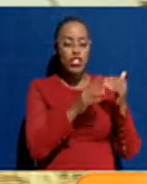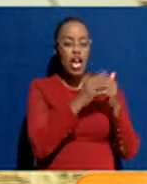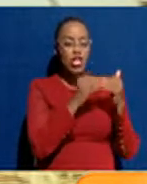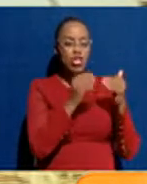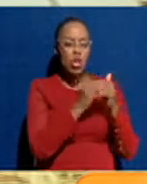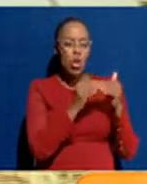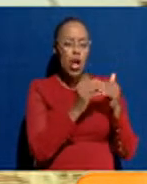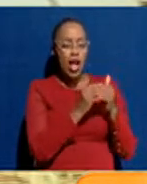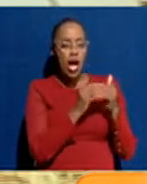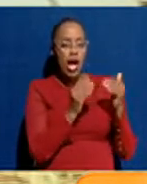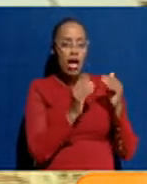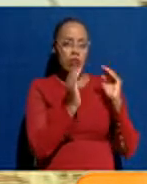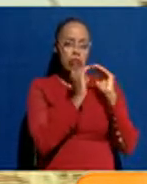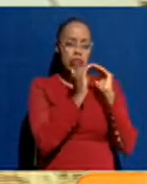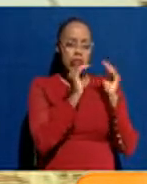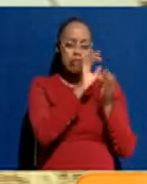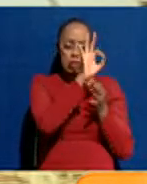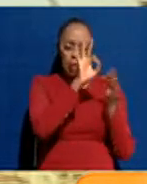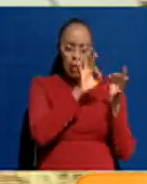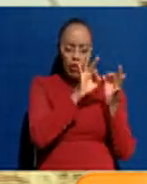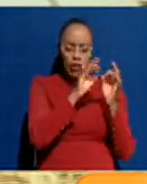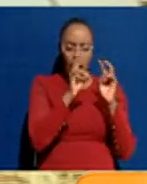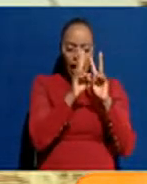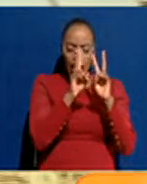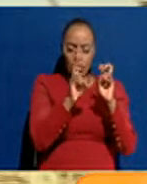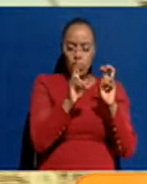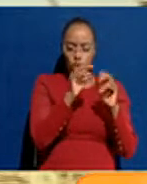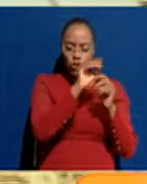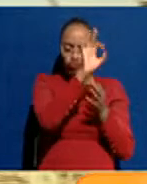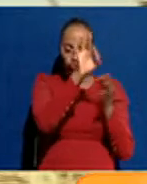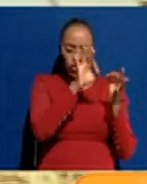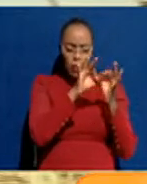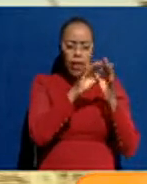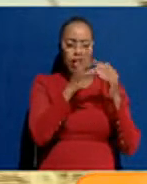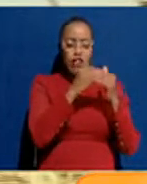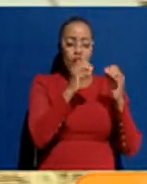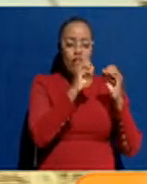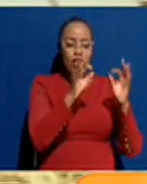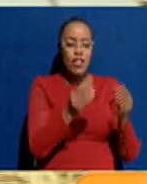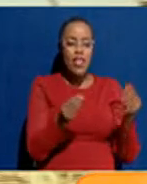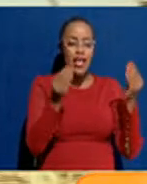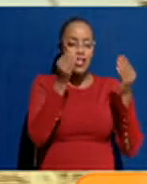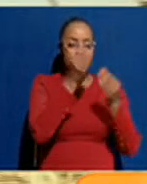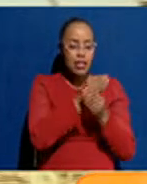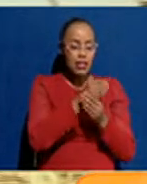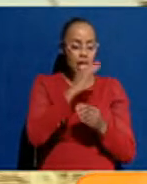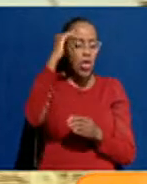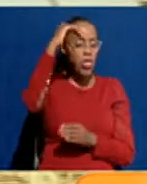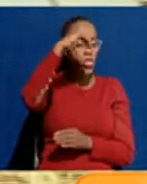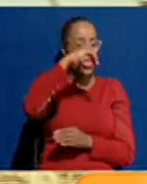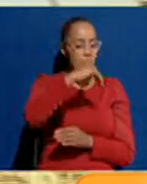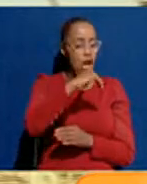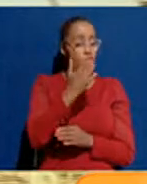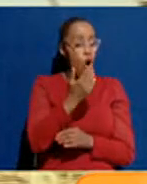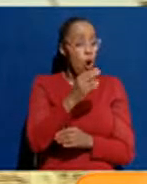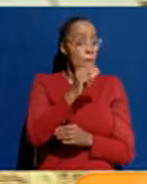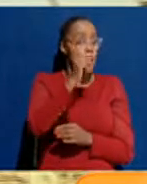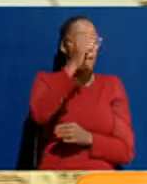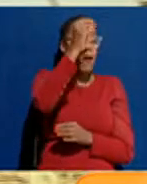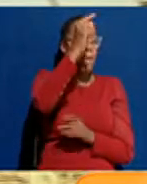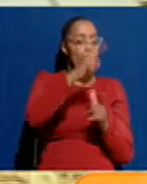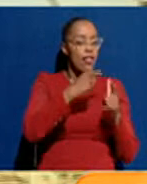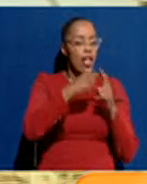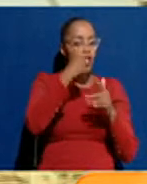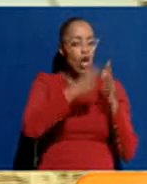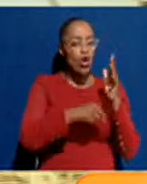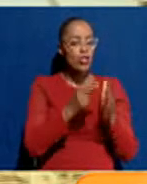of a particular exchange rate. Mm-hmm. If the exchange rate worsens, then of course the cost is going to go